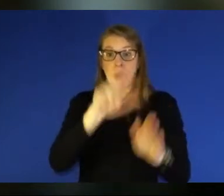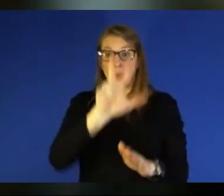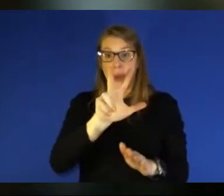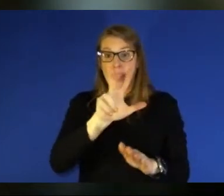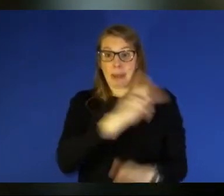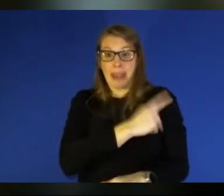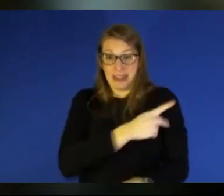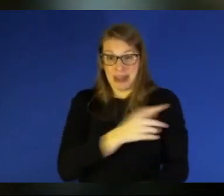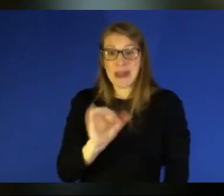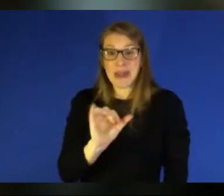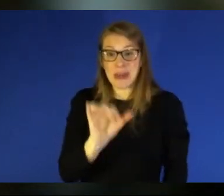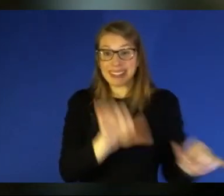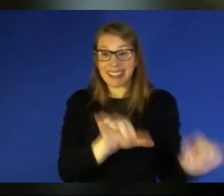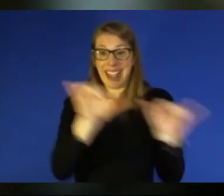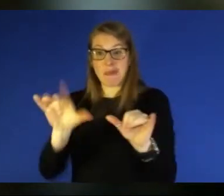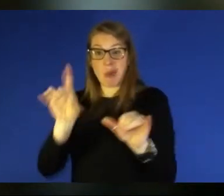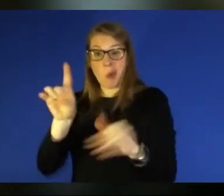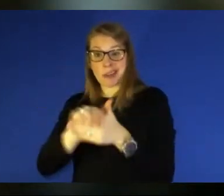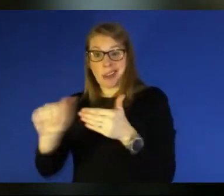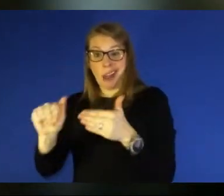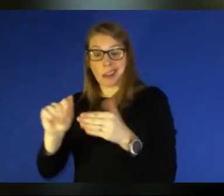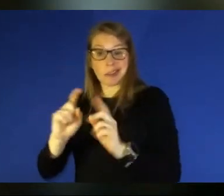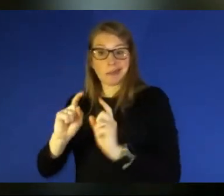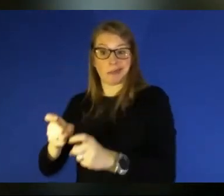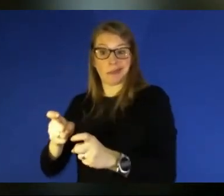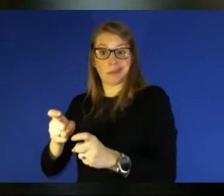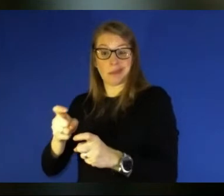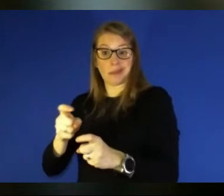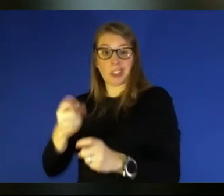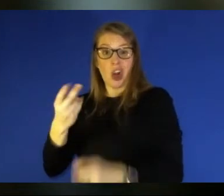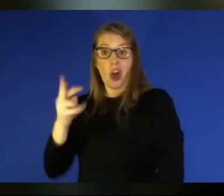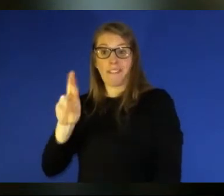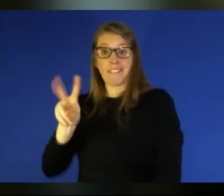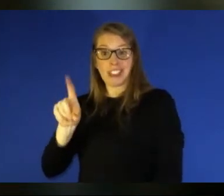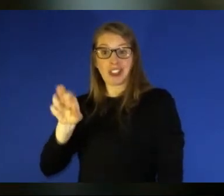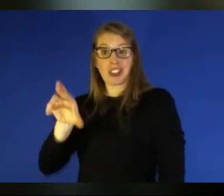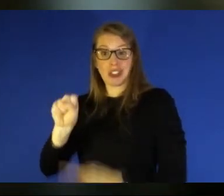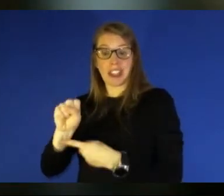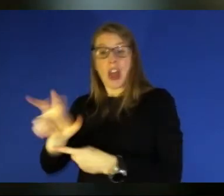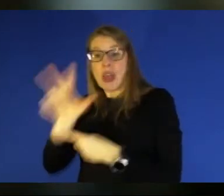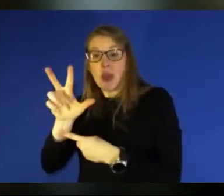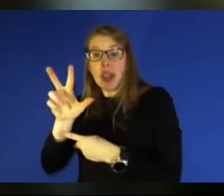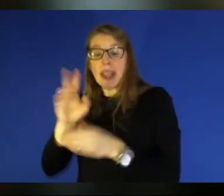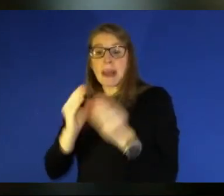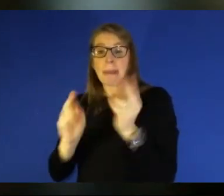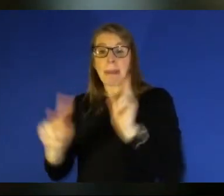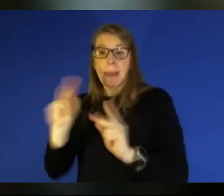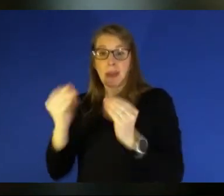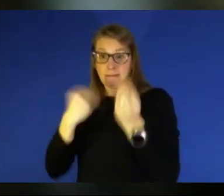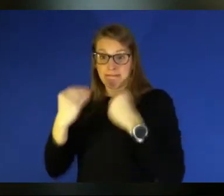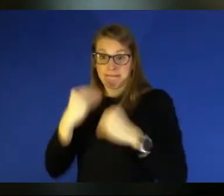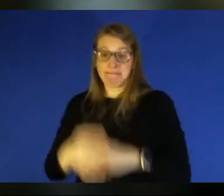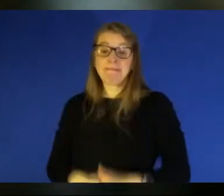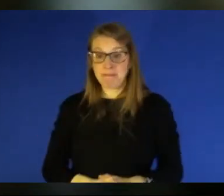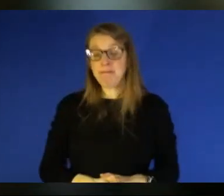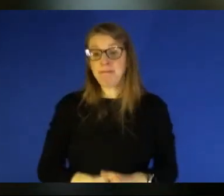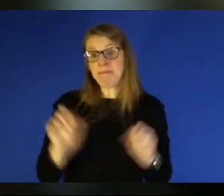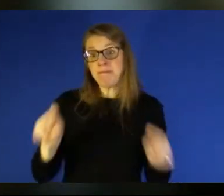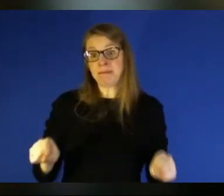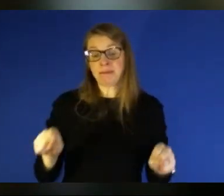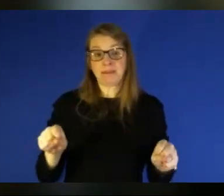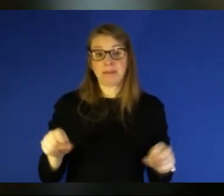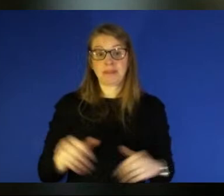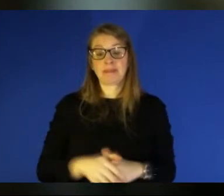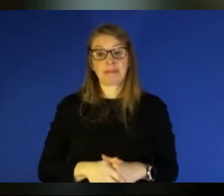And then with that $1 that we're donating to harvesters, that's 3 people who are going to be fed. This is a very tangible way that you can